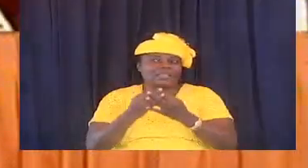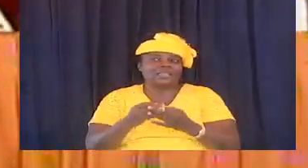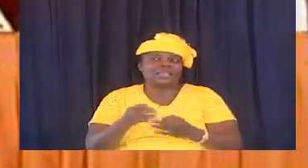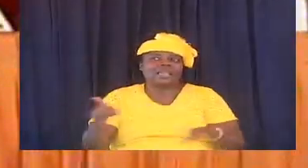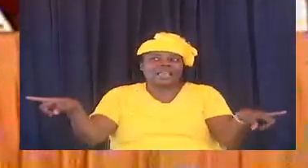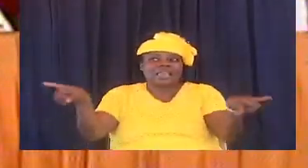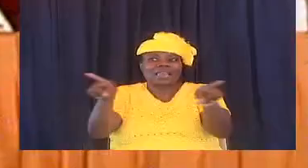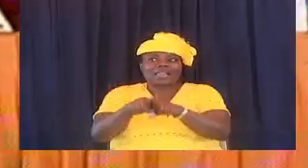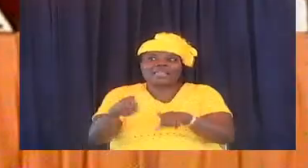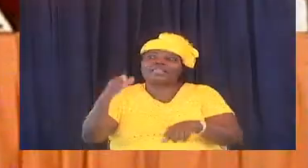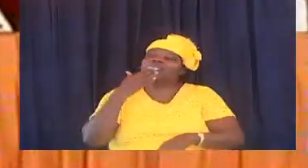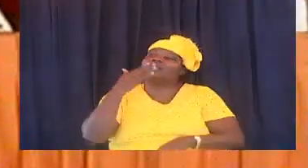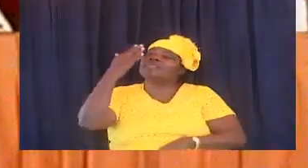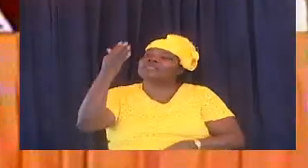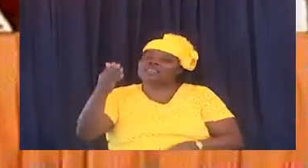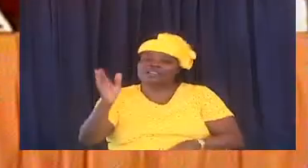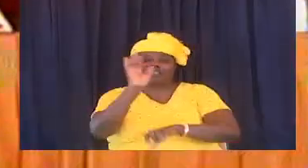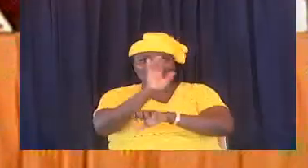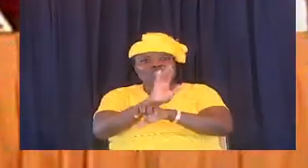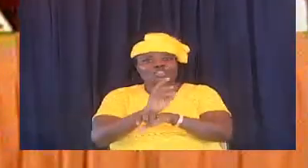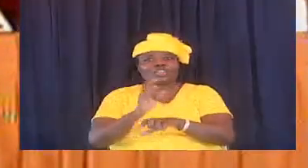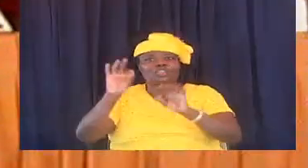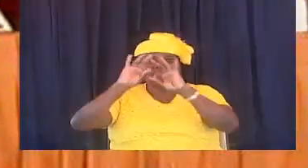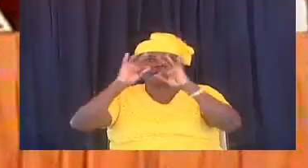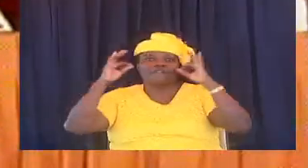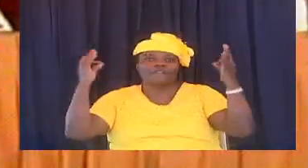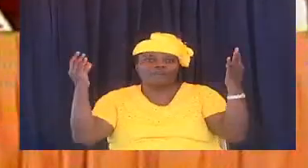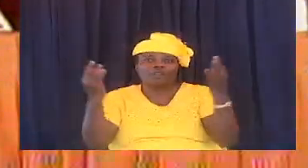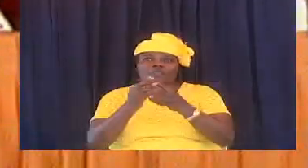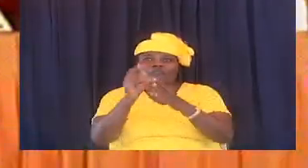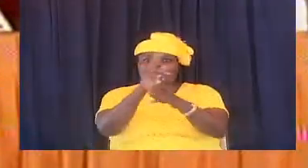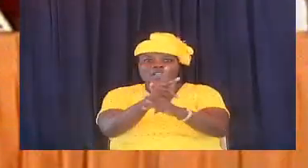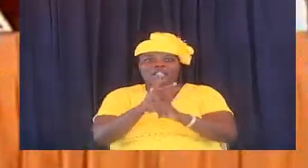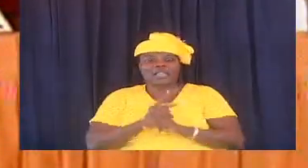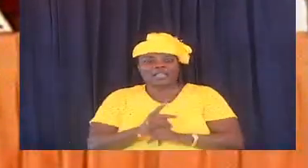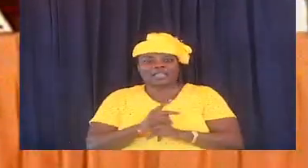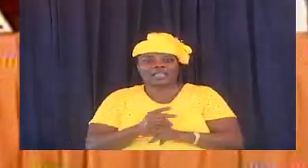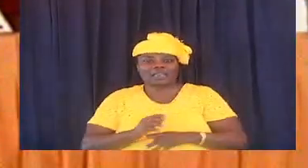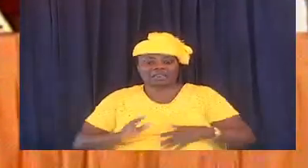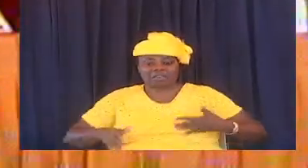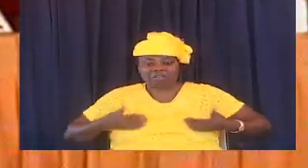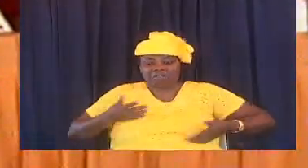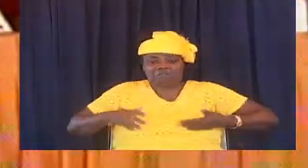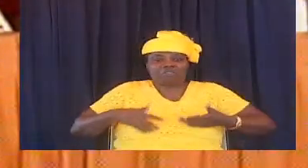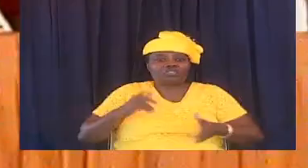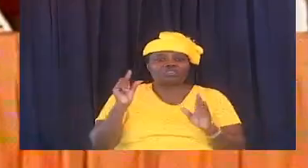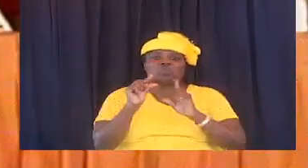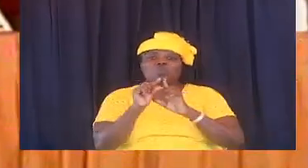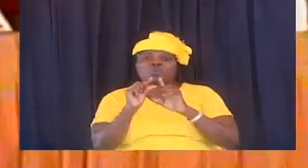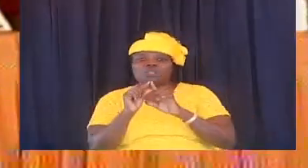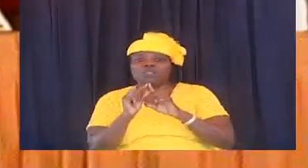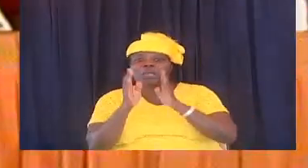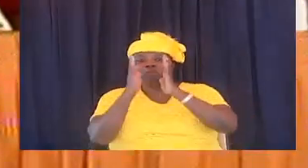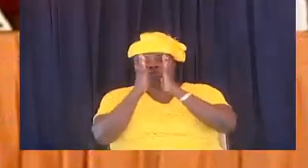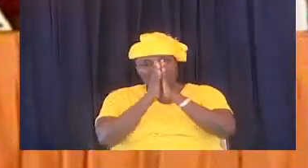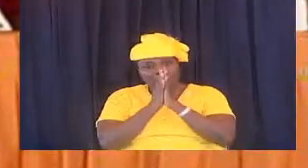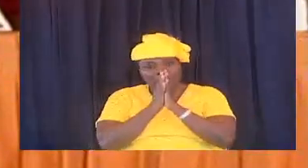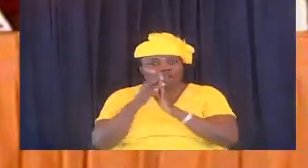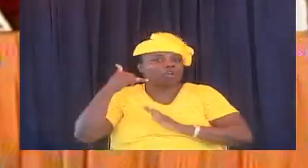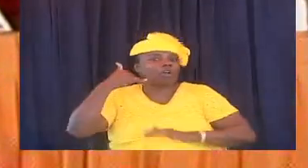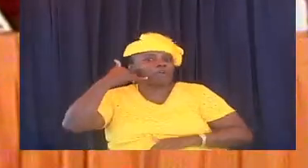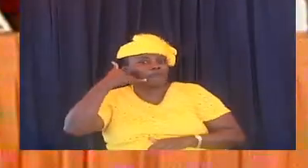thank family for your kind and encouraging words, comforting prayers, and phone